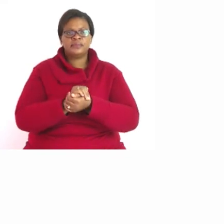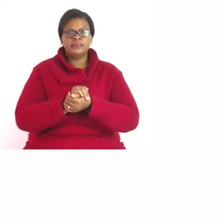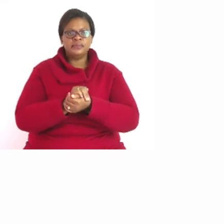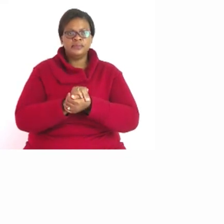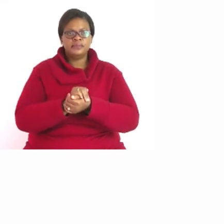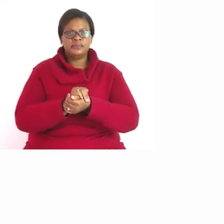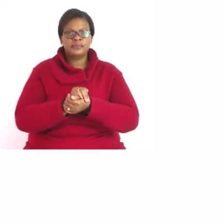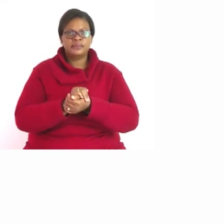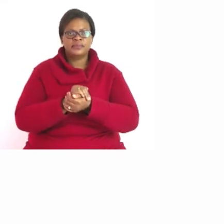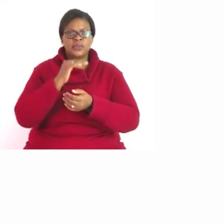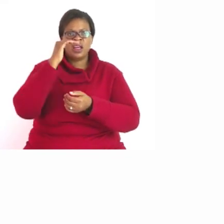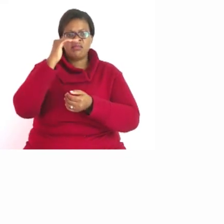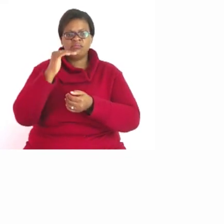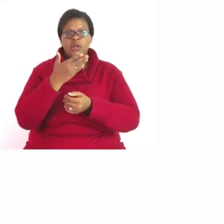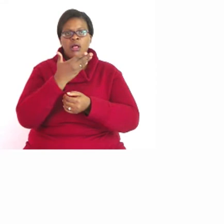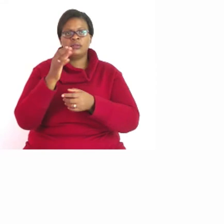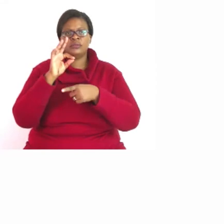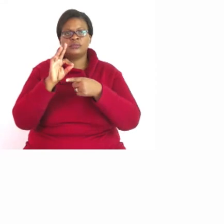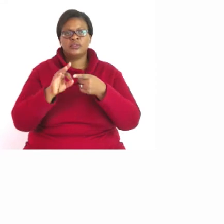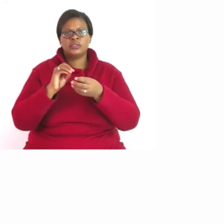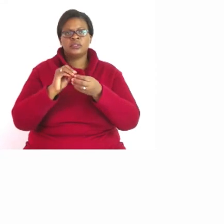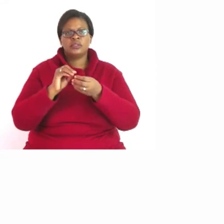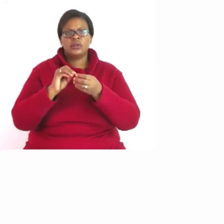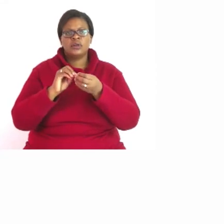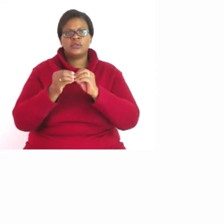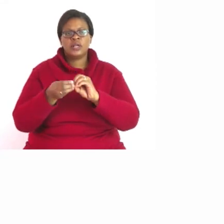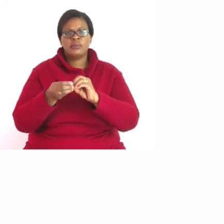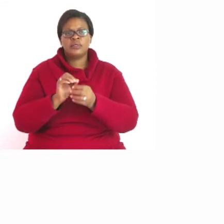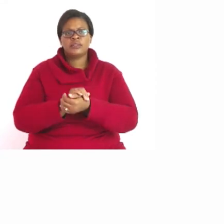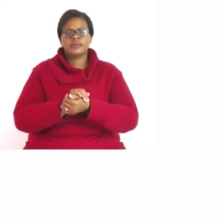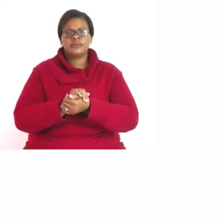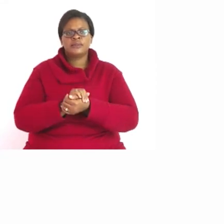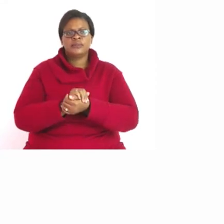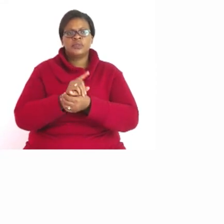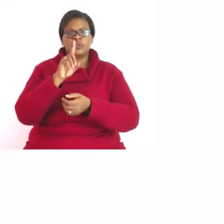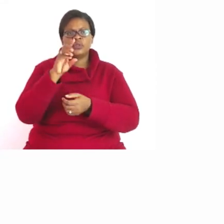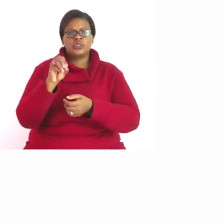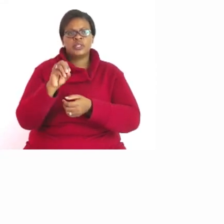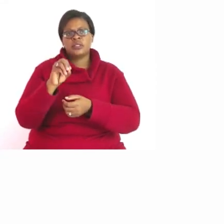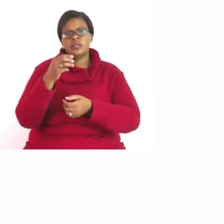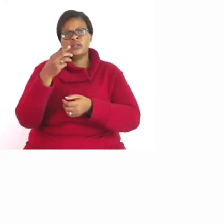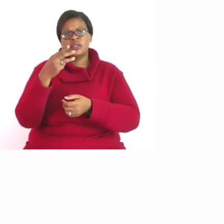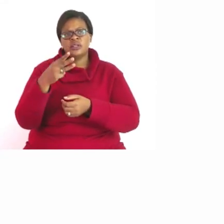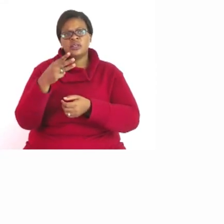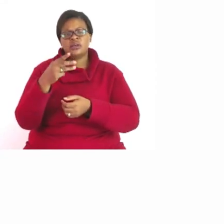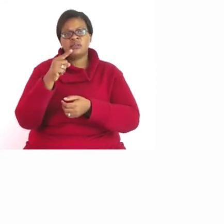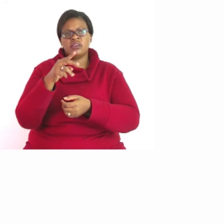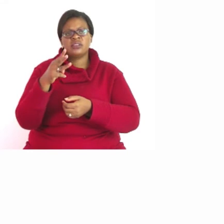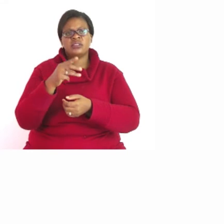you need to list all the factors of the numbers for number 10A, B 13, C